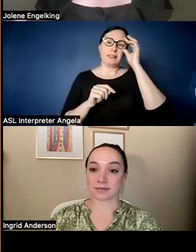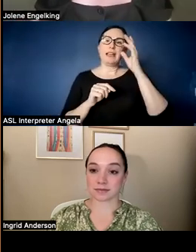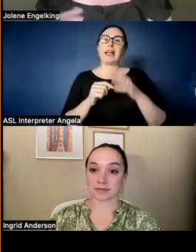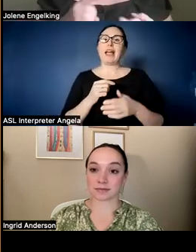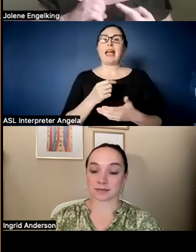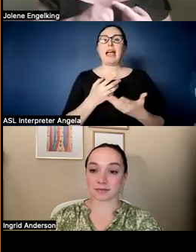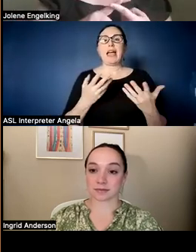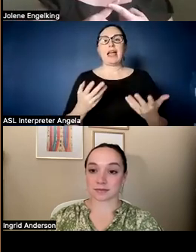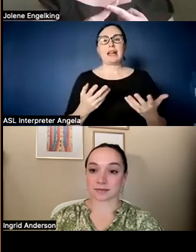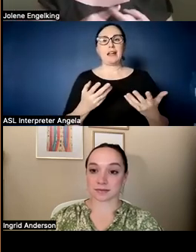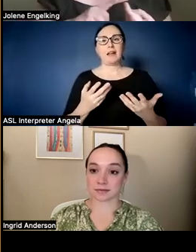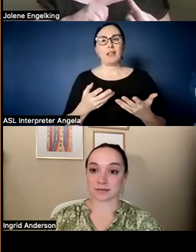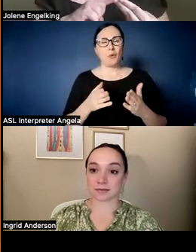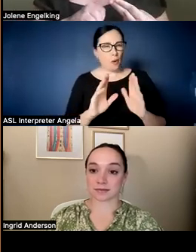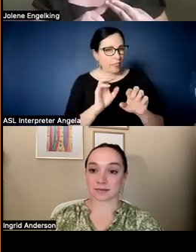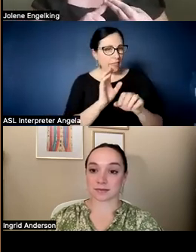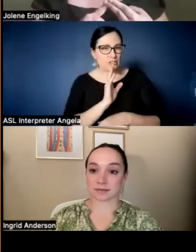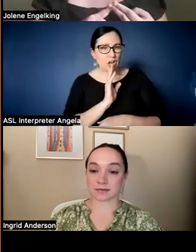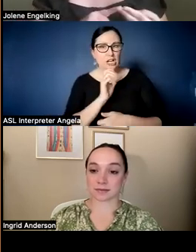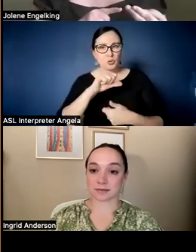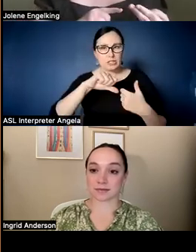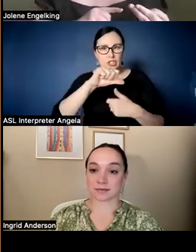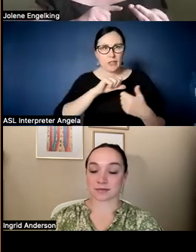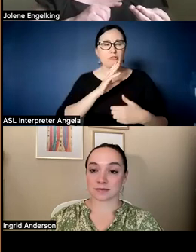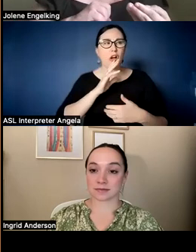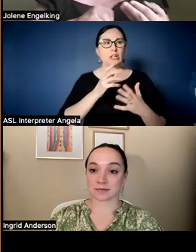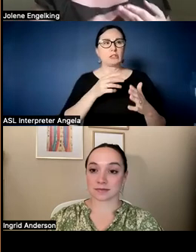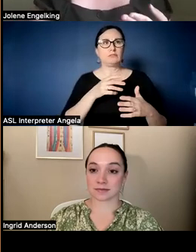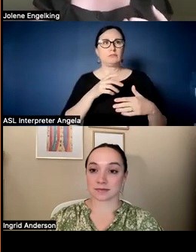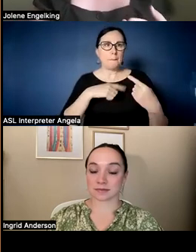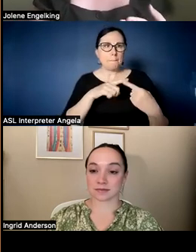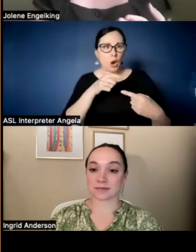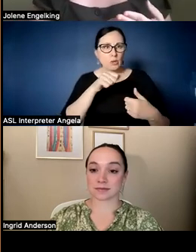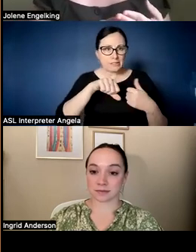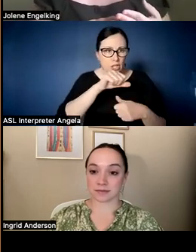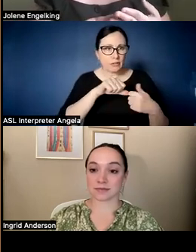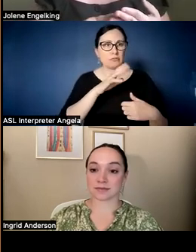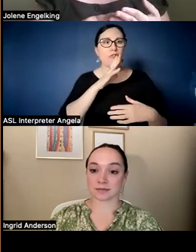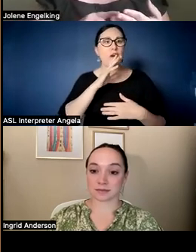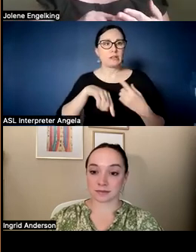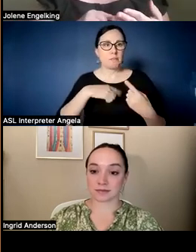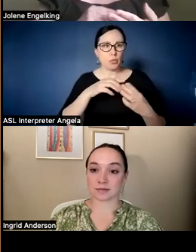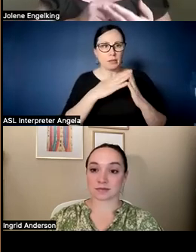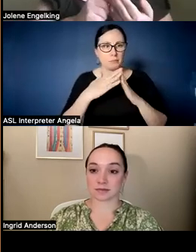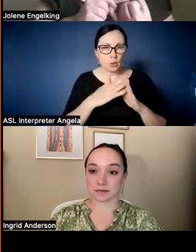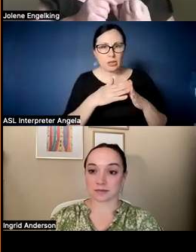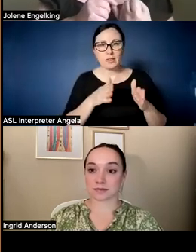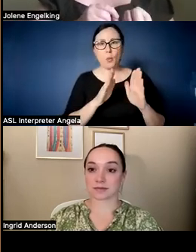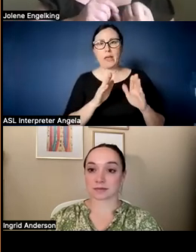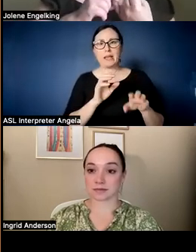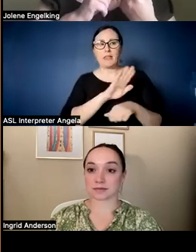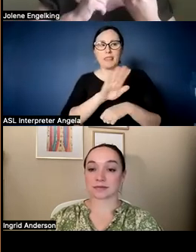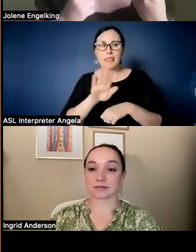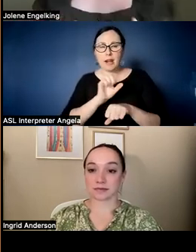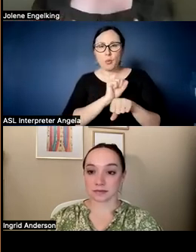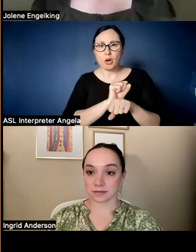that, about the way that they talked to each other, talked about each other, talked about the community, the ways that their work was